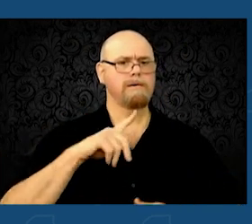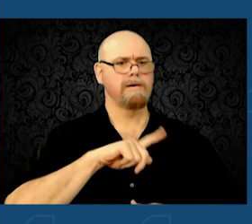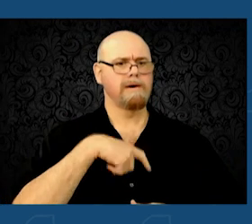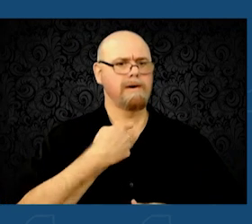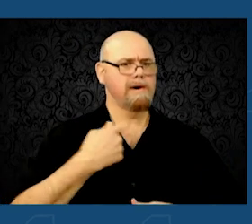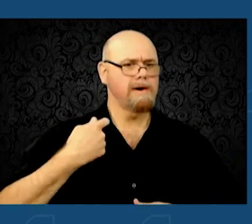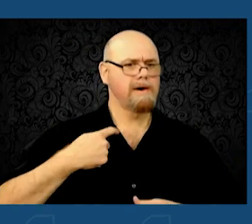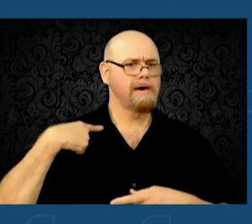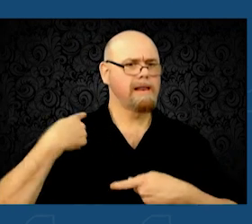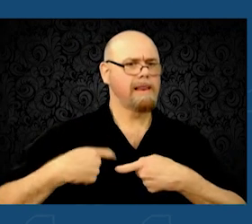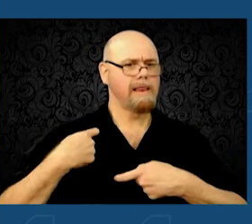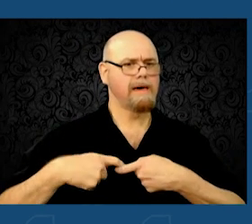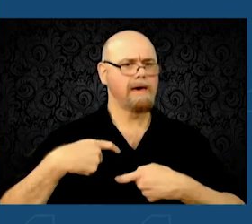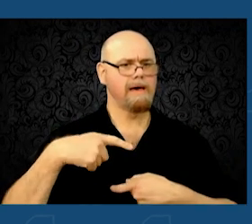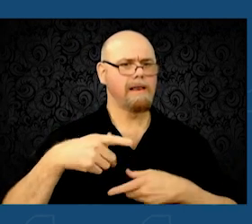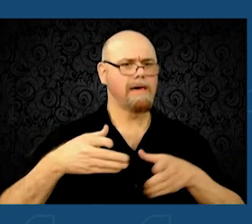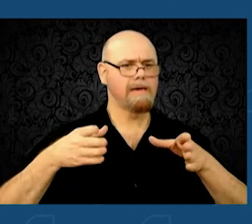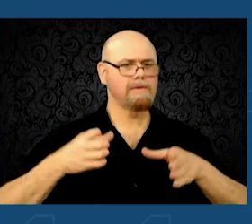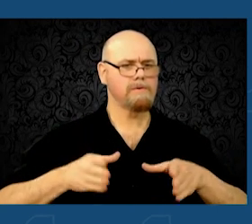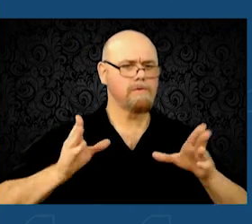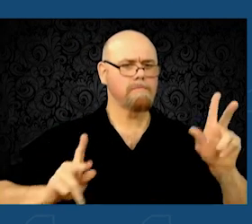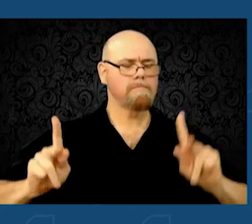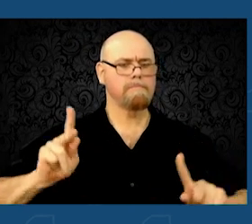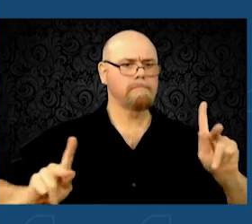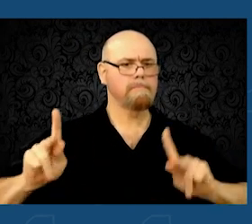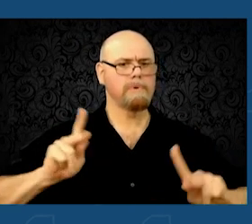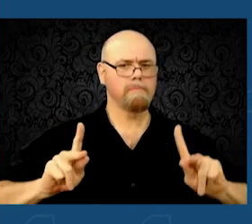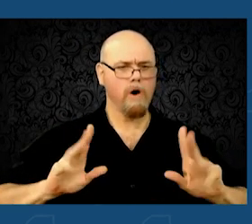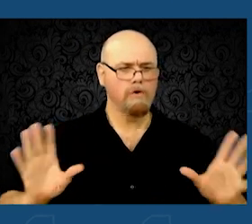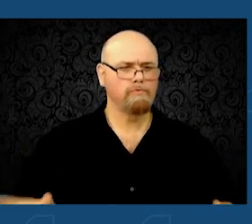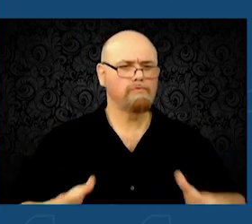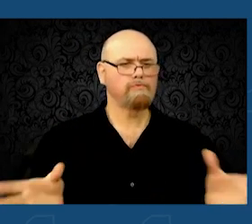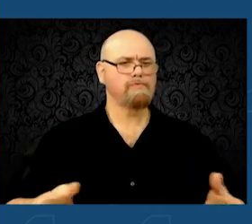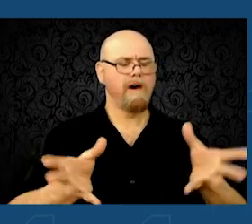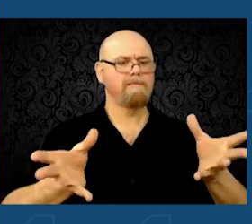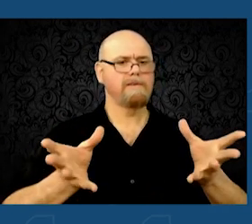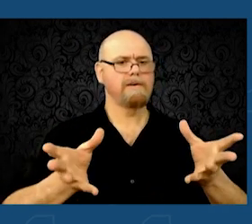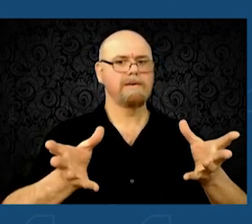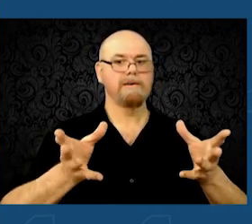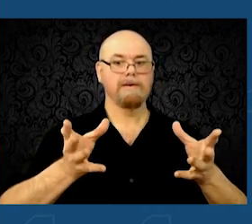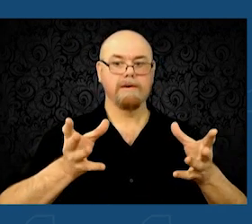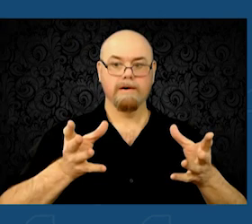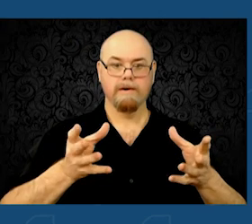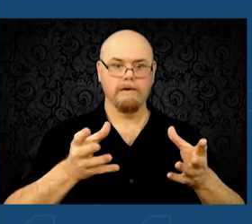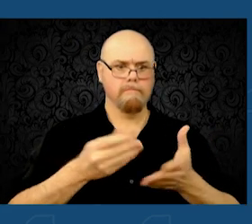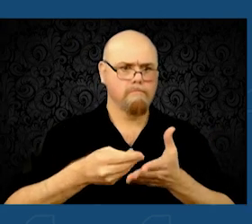prosperity, power, and progress in America.